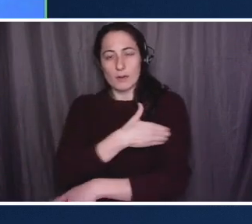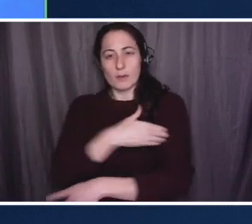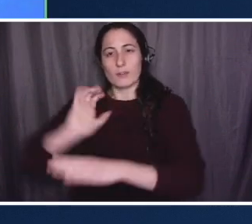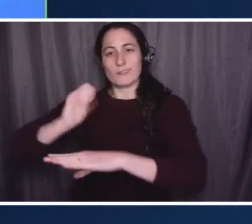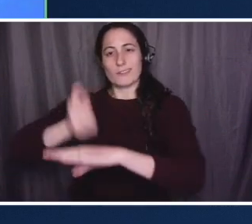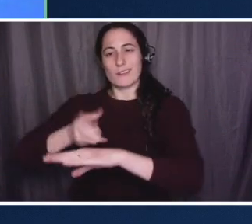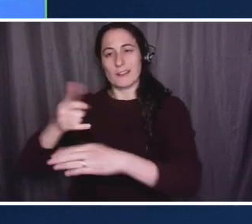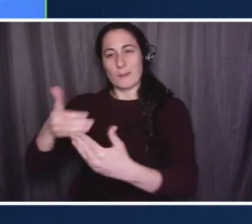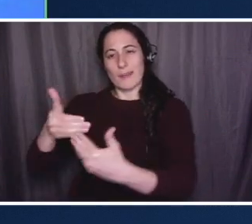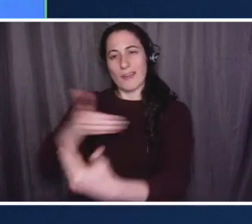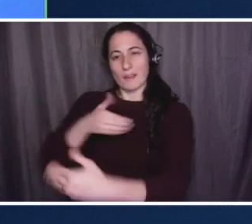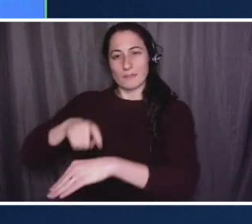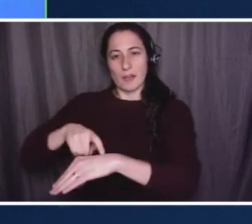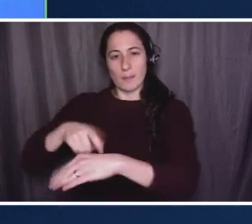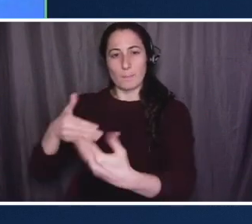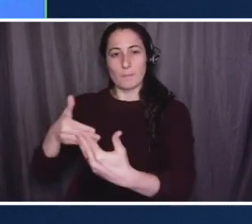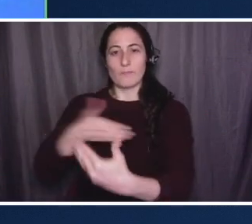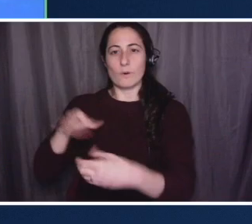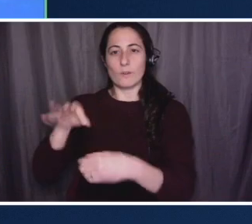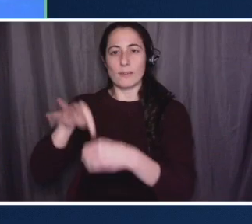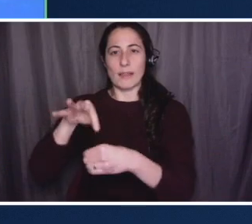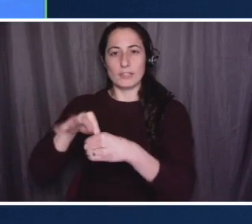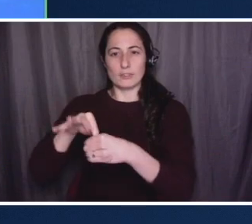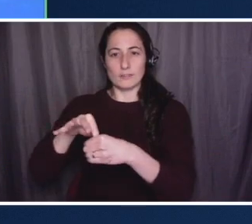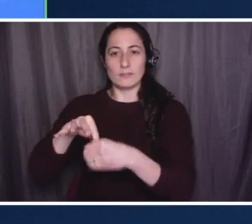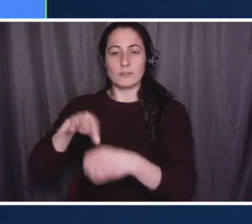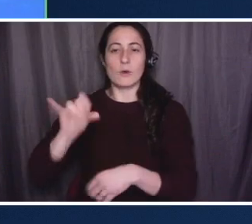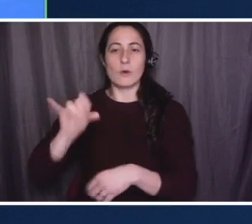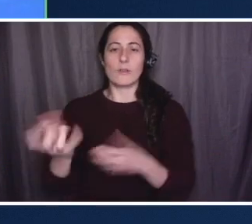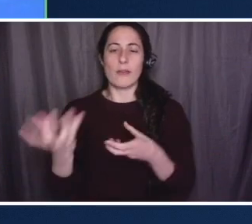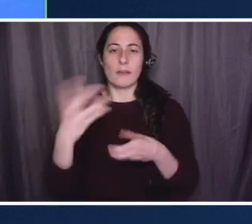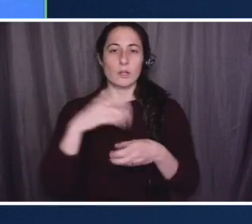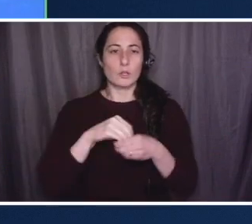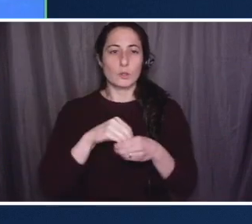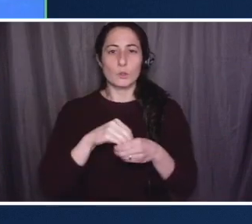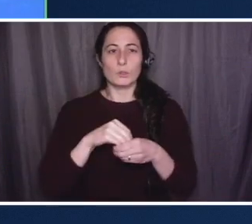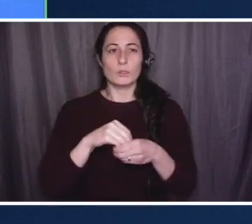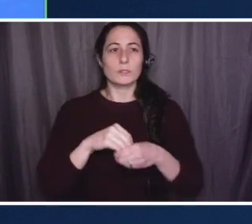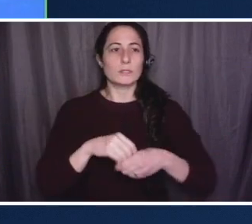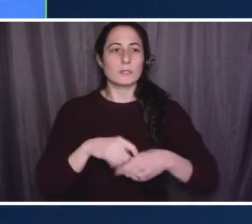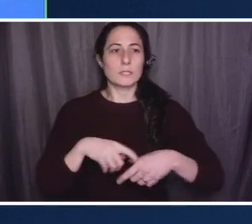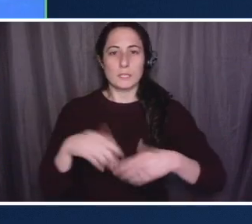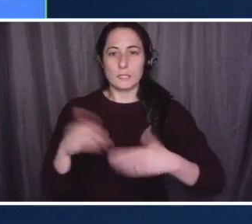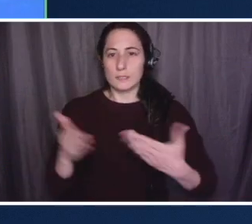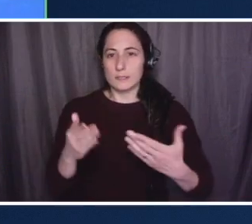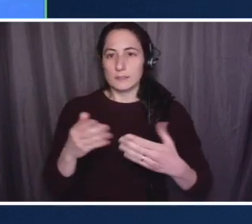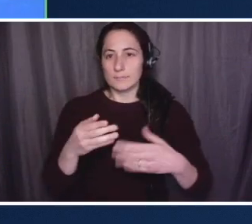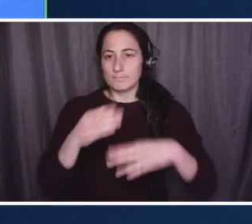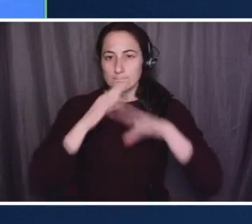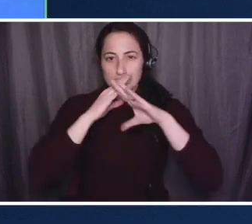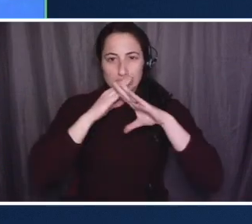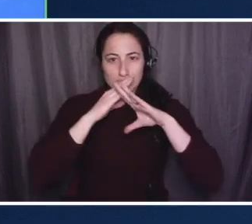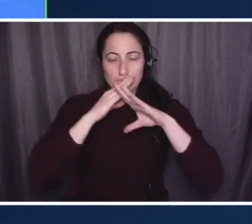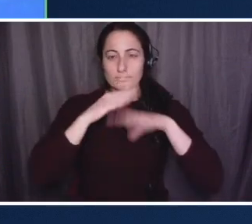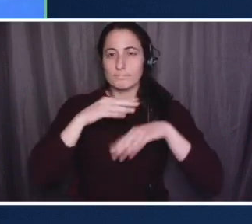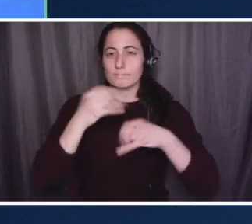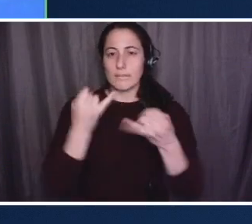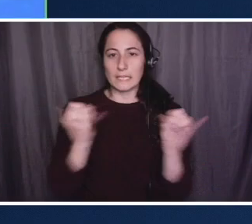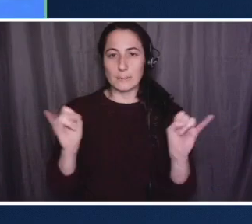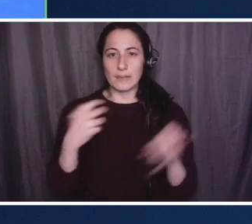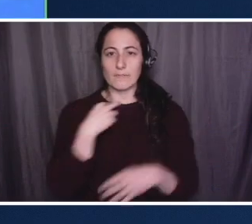day. This playbook includes muzzling independent voices, curbing basic